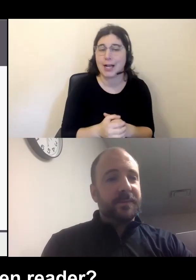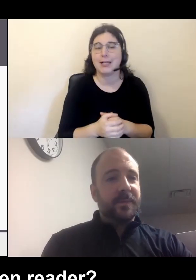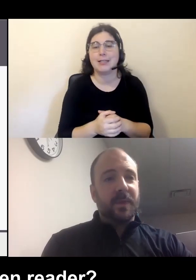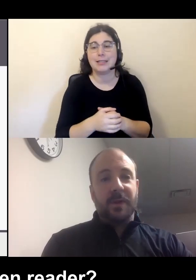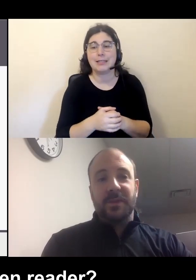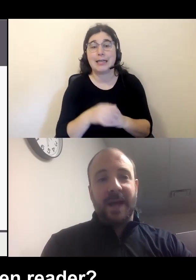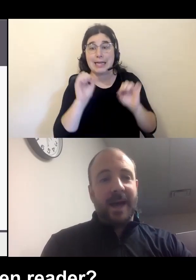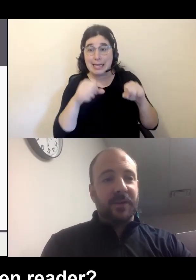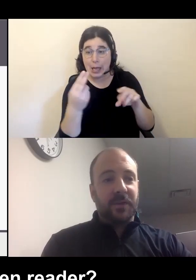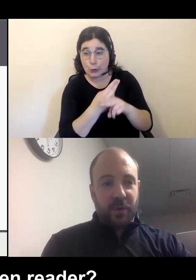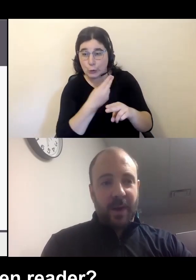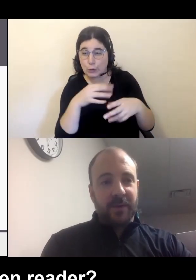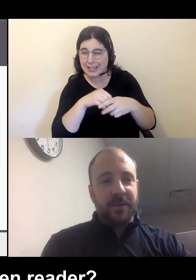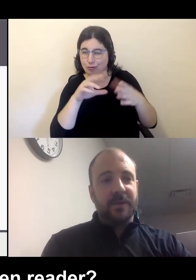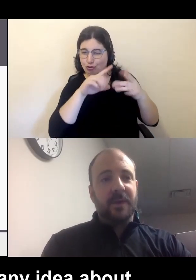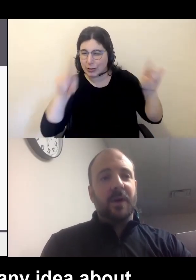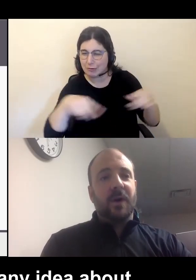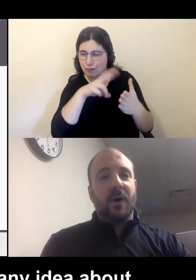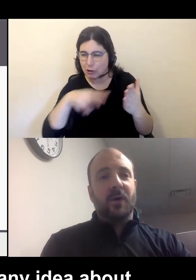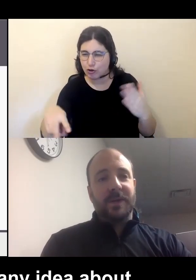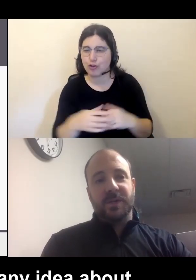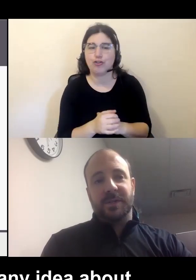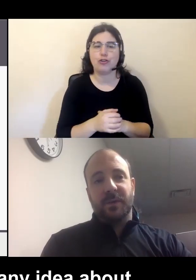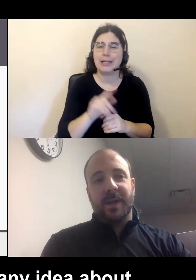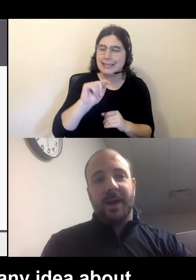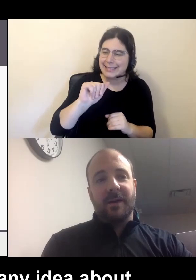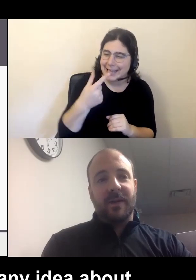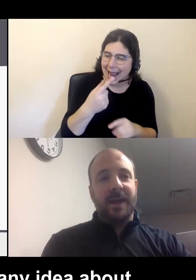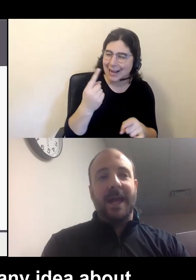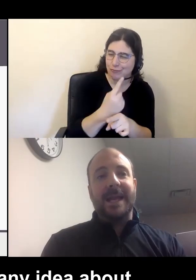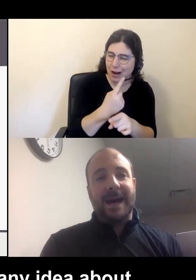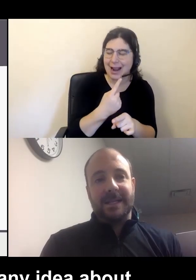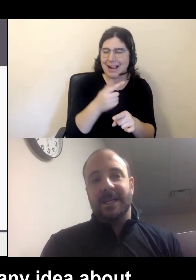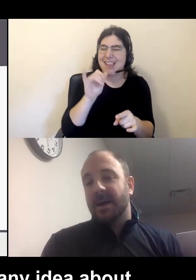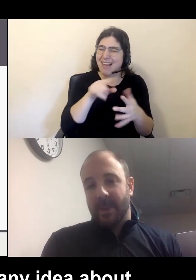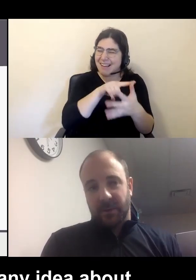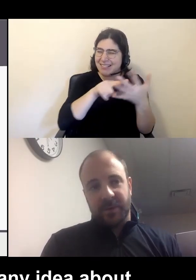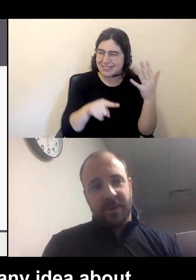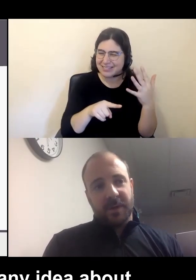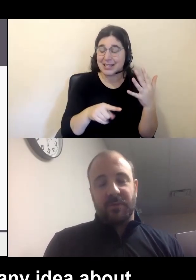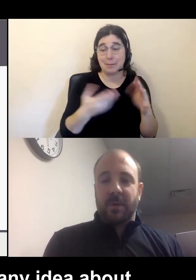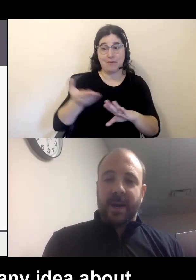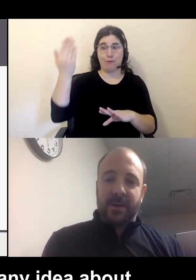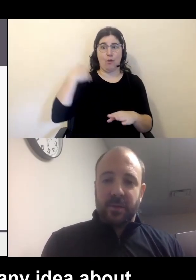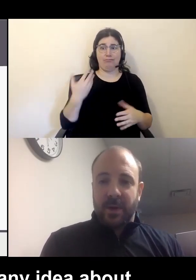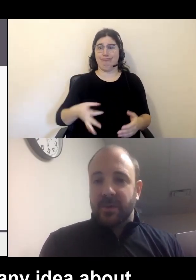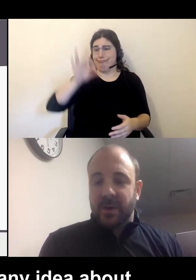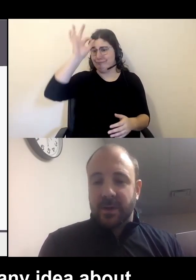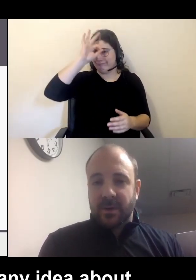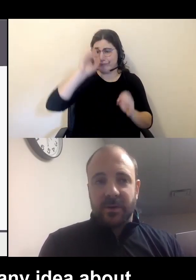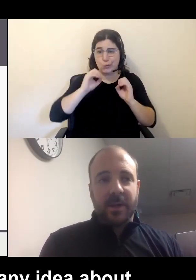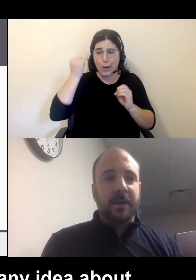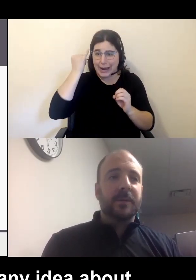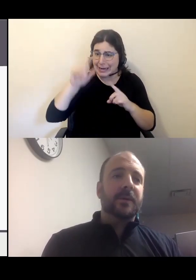reader? Are the tags correct? All questions I would not have had any idea about before my experience